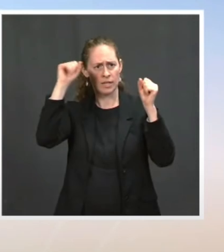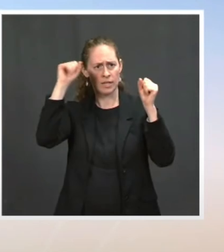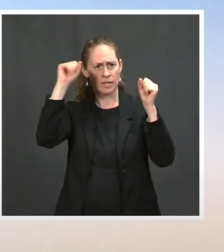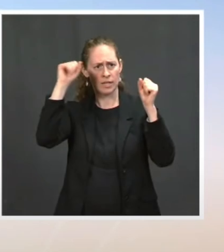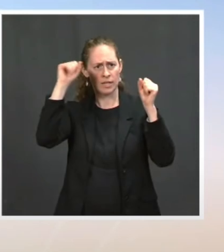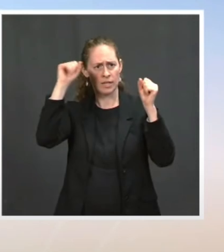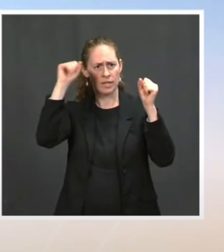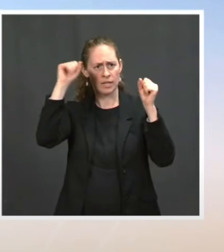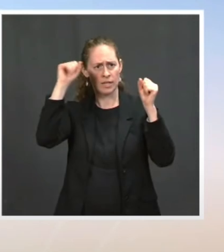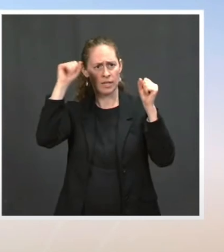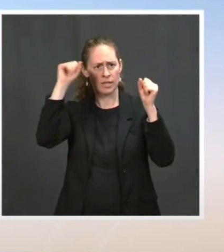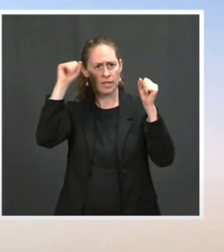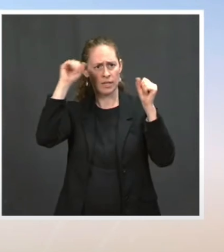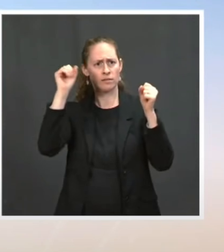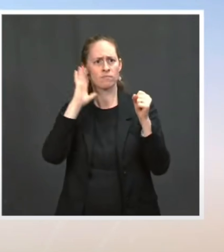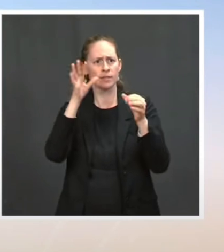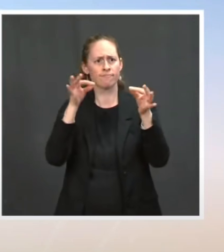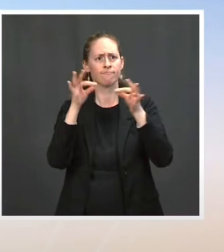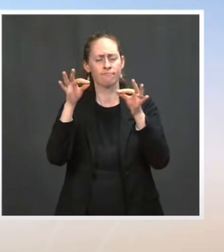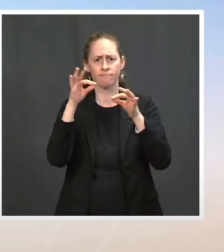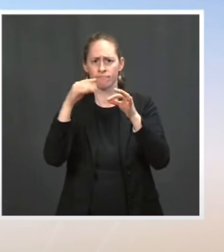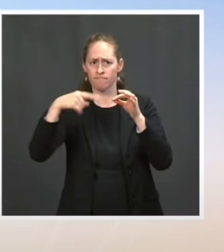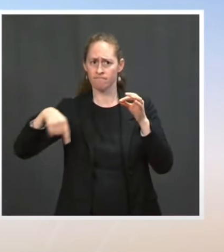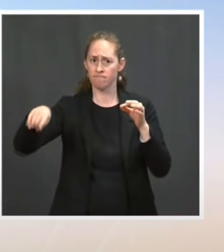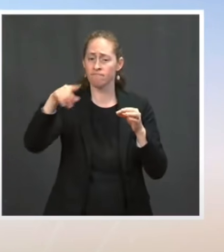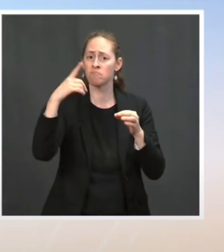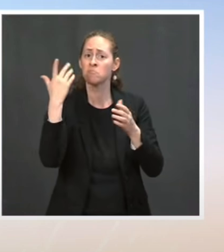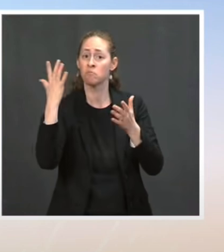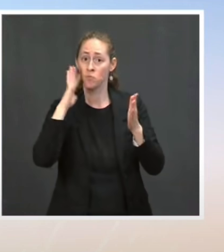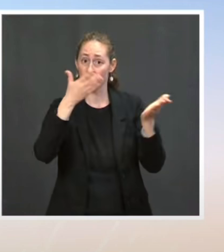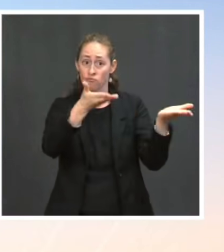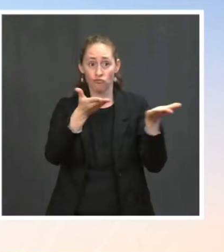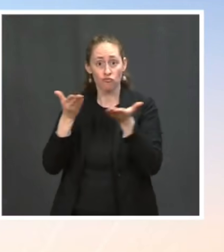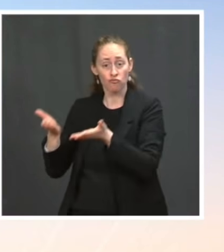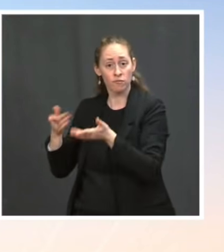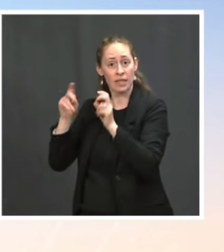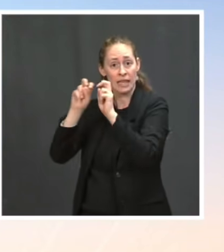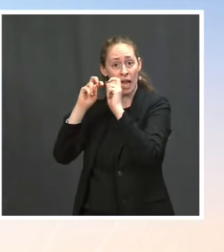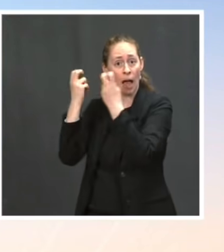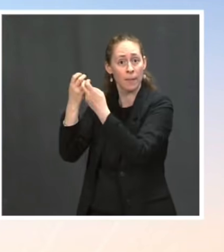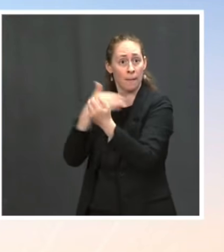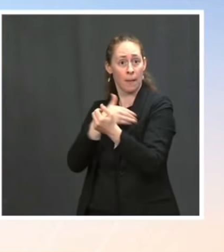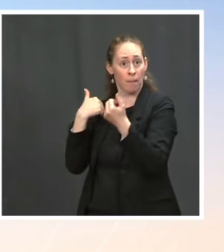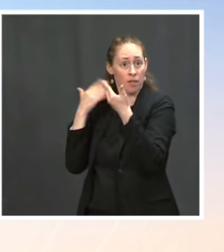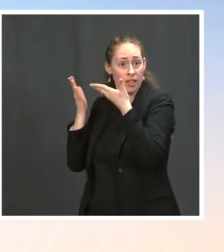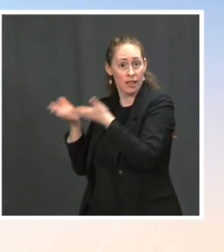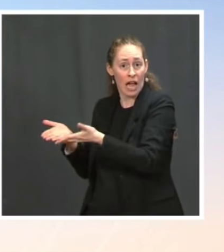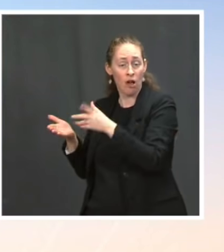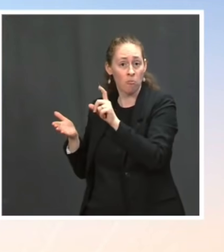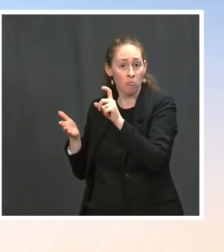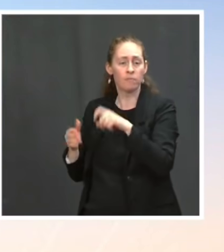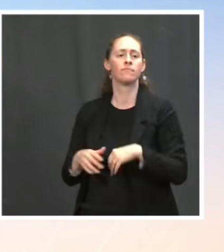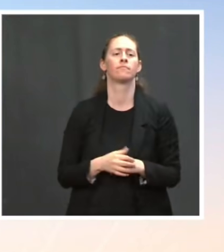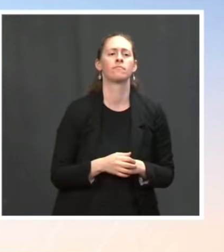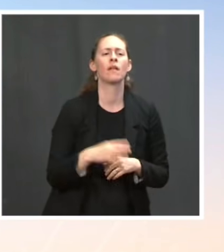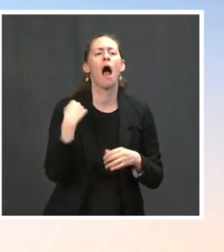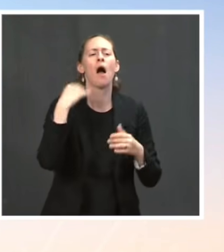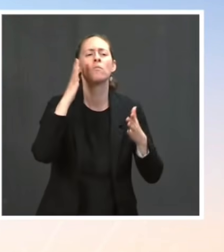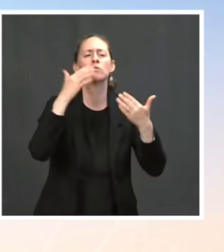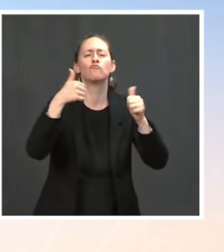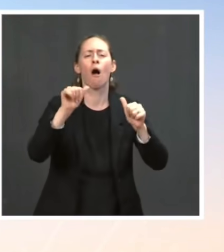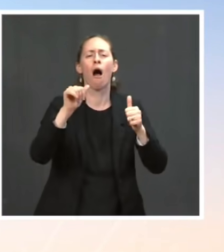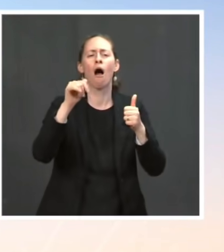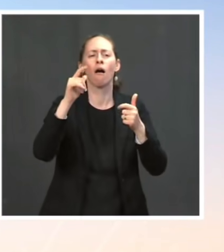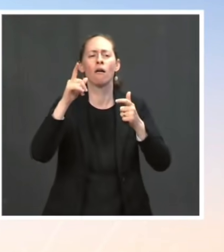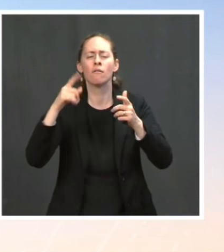the tomorrow's press conference. Let's listen. Let me give you as many details as I can at this point, and then we'll continue to provide additional updates. As you all know,